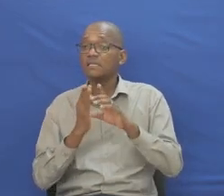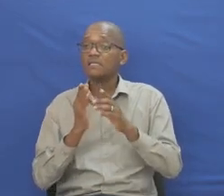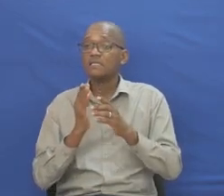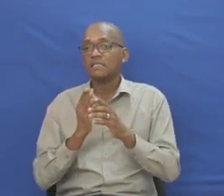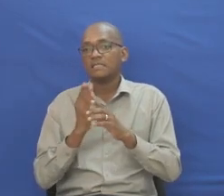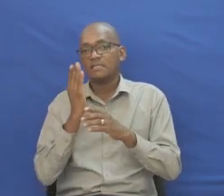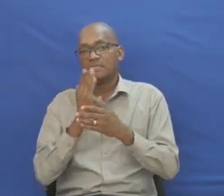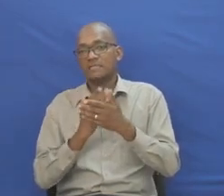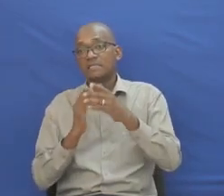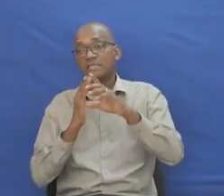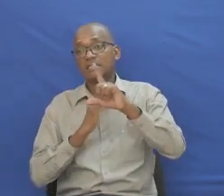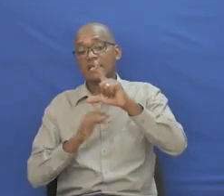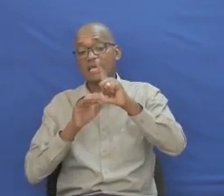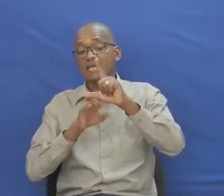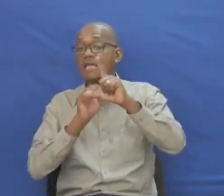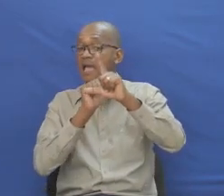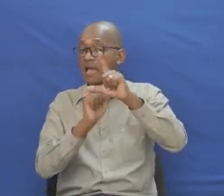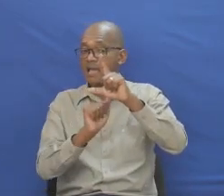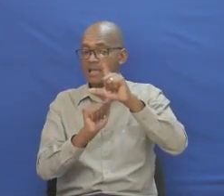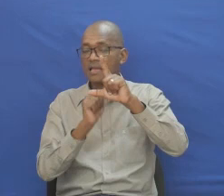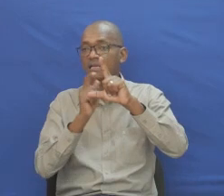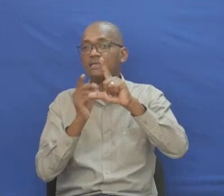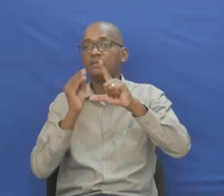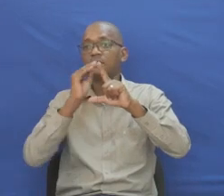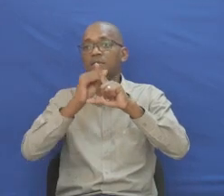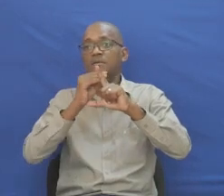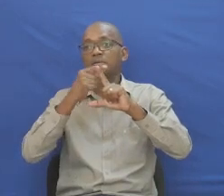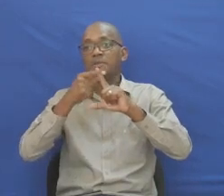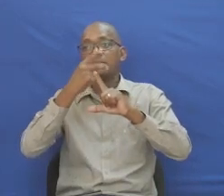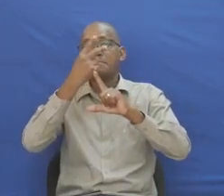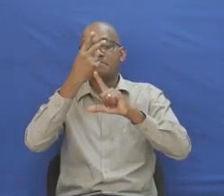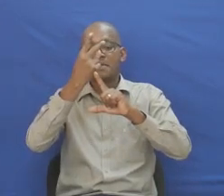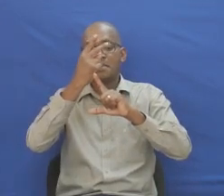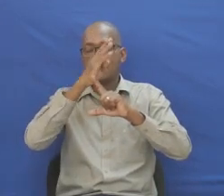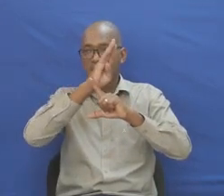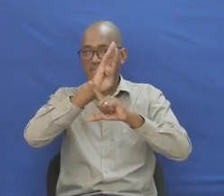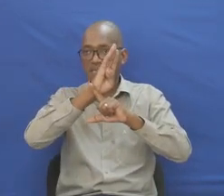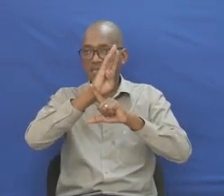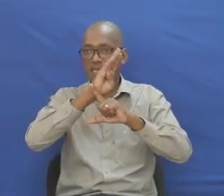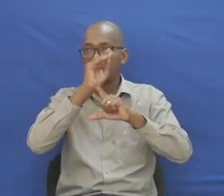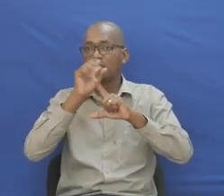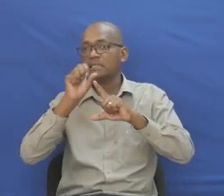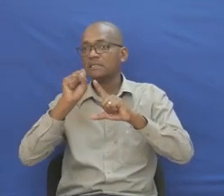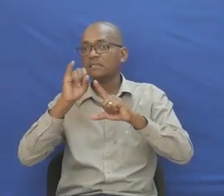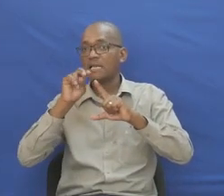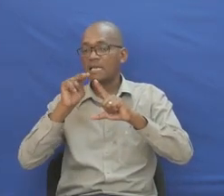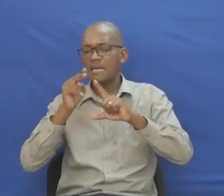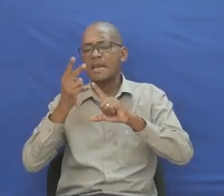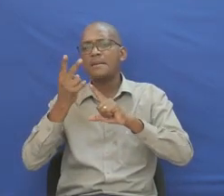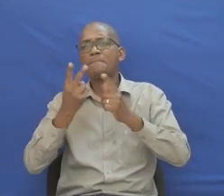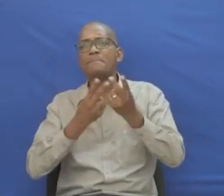the second side, which is side B. Then we multiply by sine of the angle between the two sides. Which is